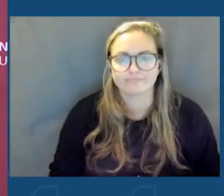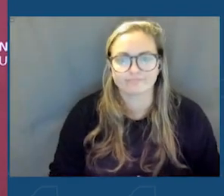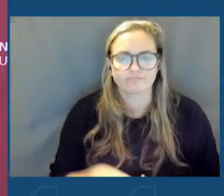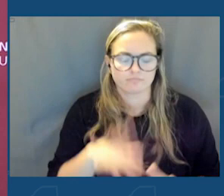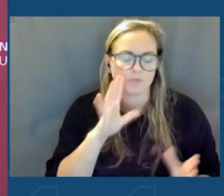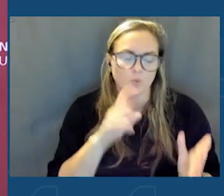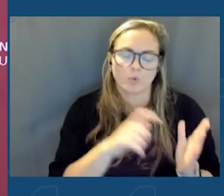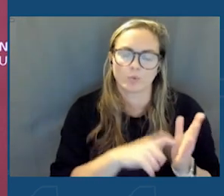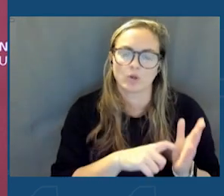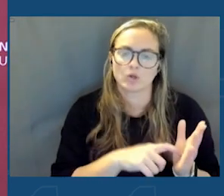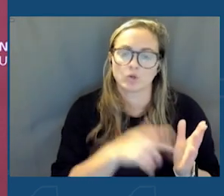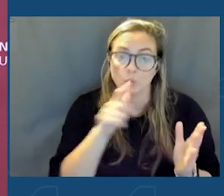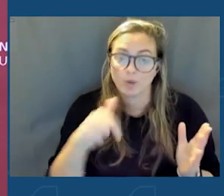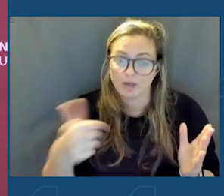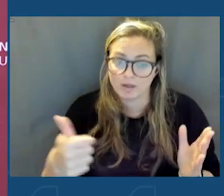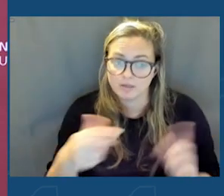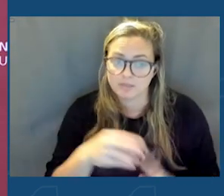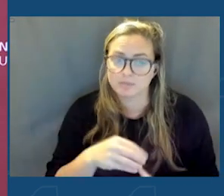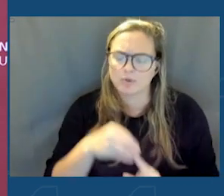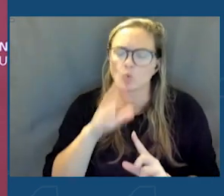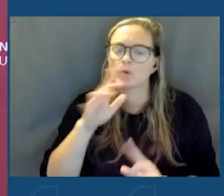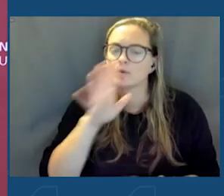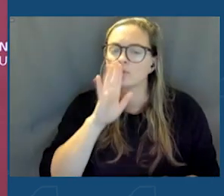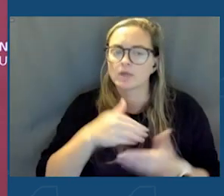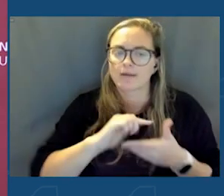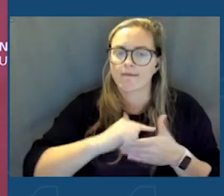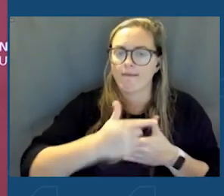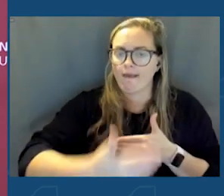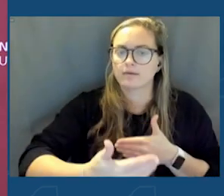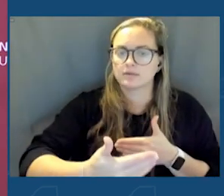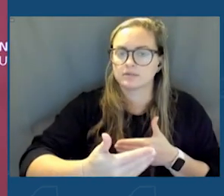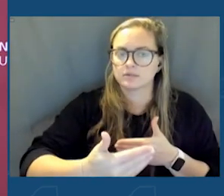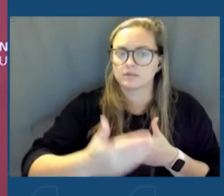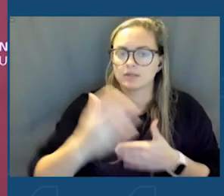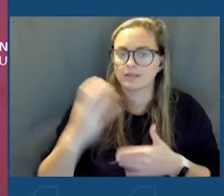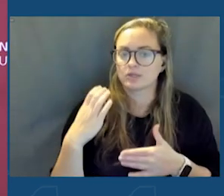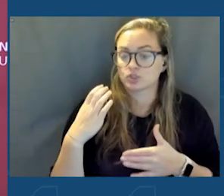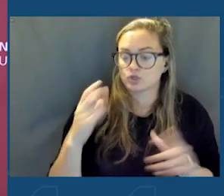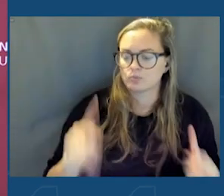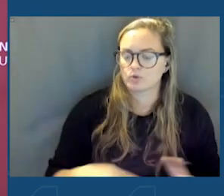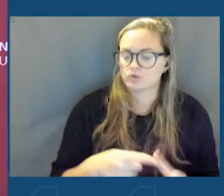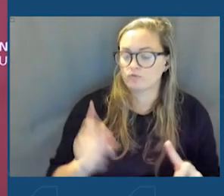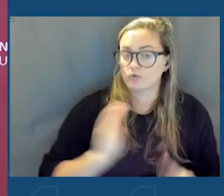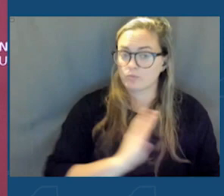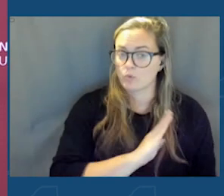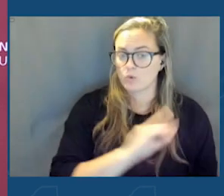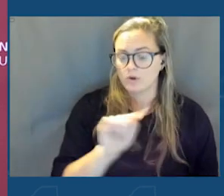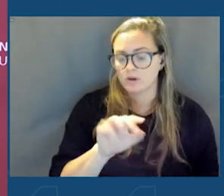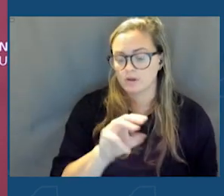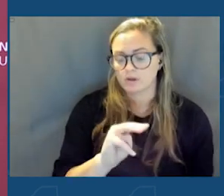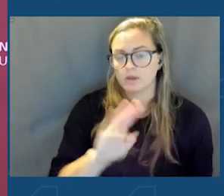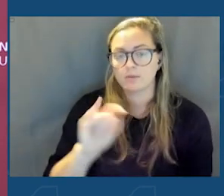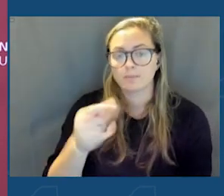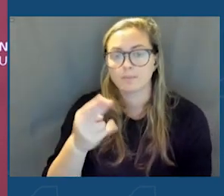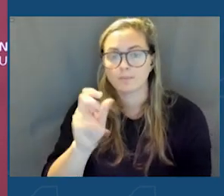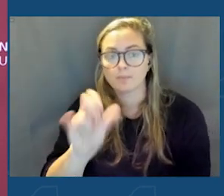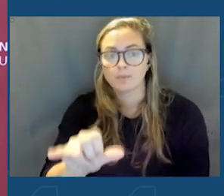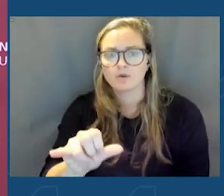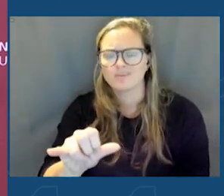acknowledge, especially who'll be speaking next, the chair of our board, Tim Murphy. Tim has been a